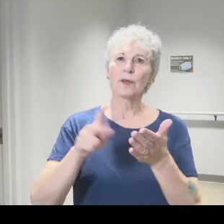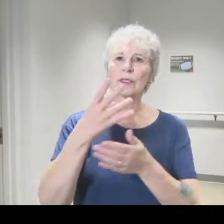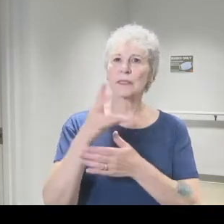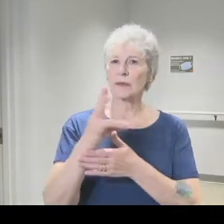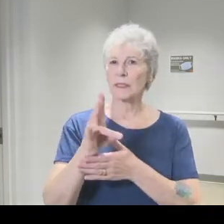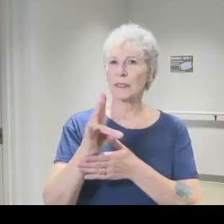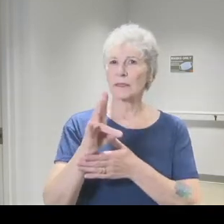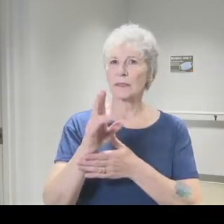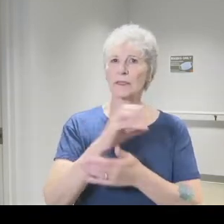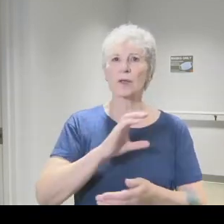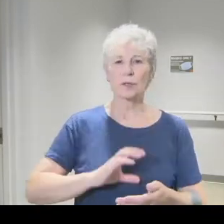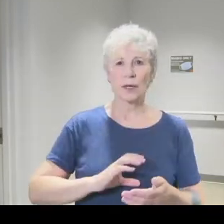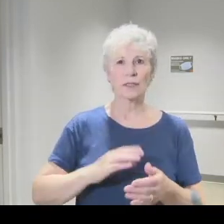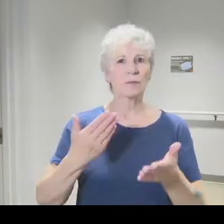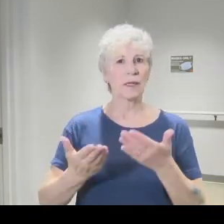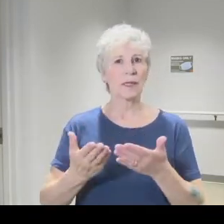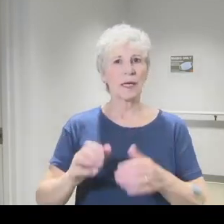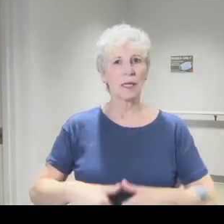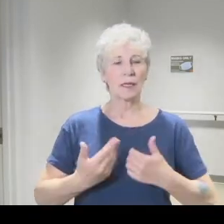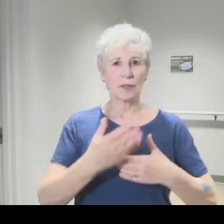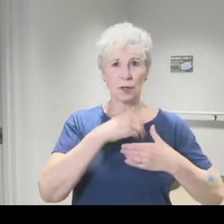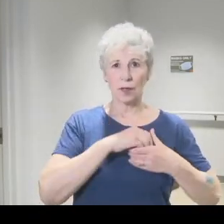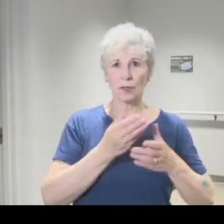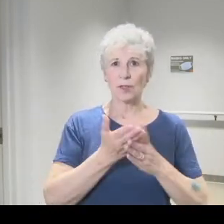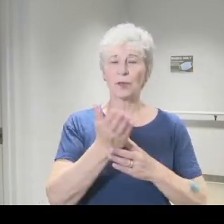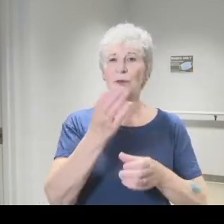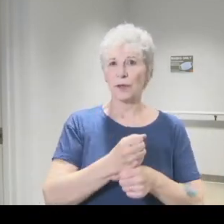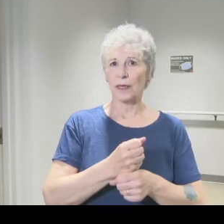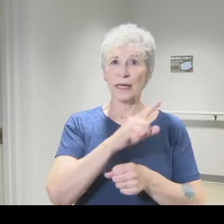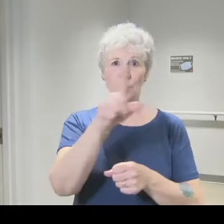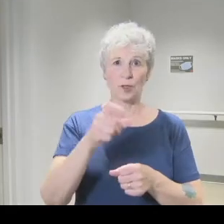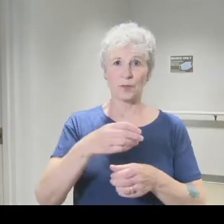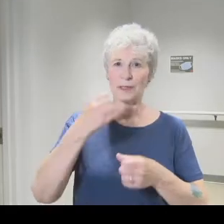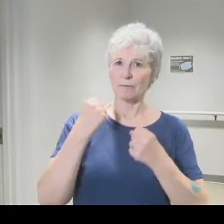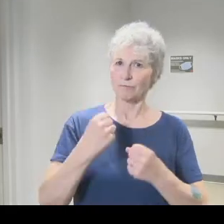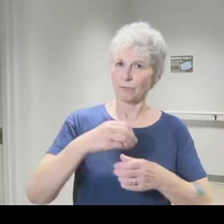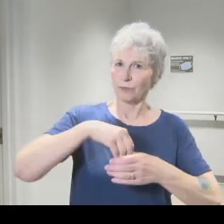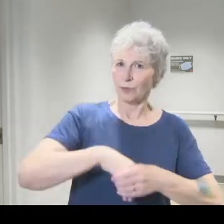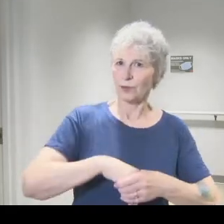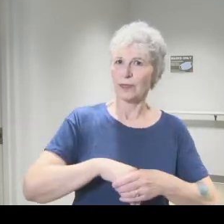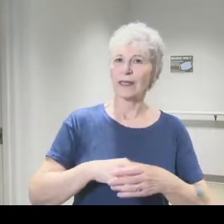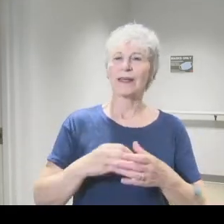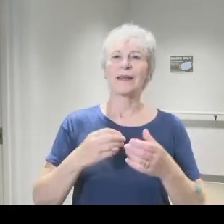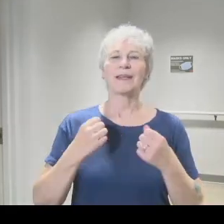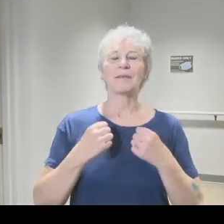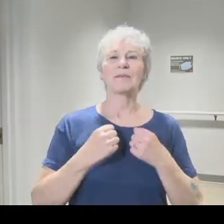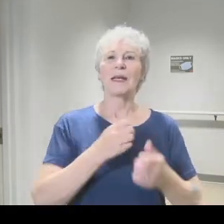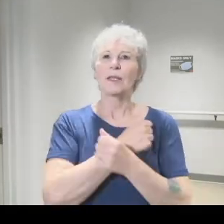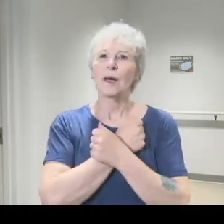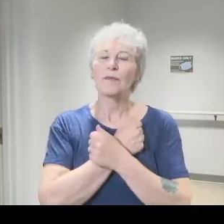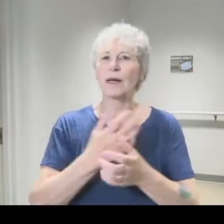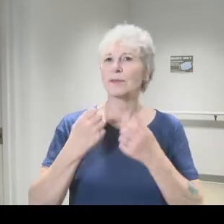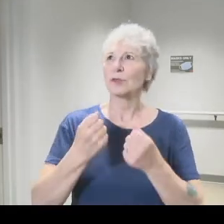that Christ may dwell in your hearts through faith, that you, being rooted and grounded in love, may have strength to comprehend with all